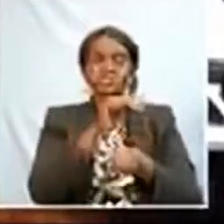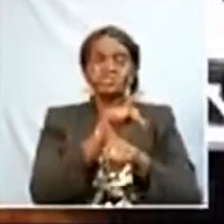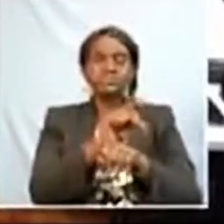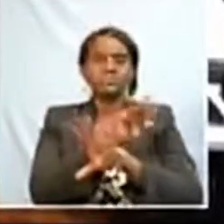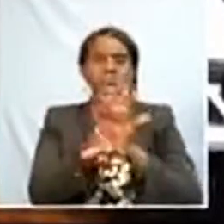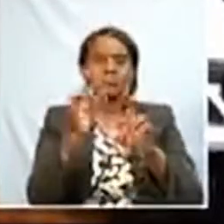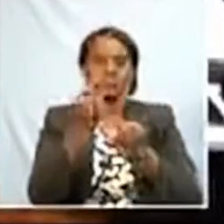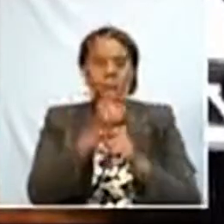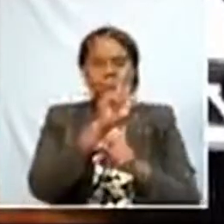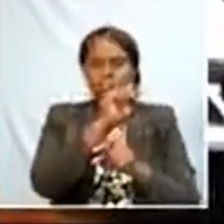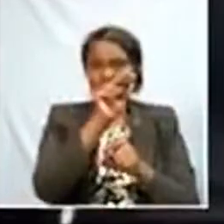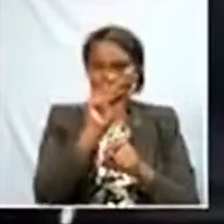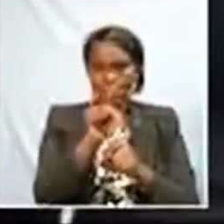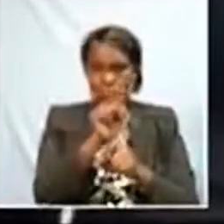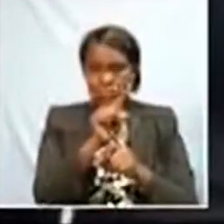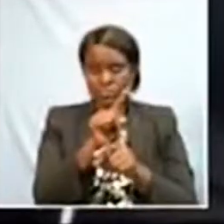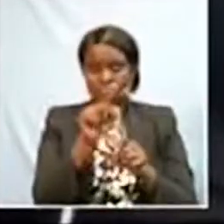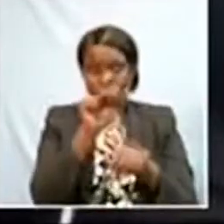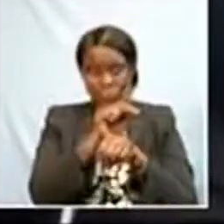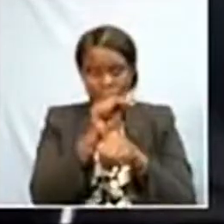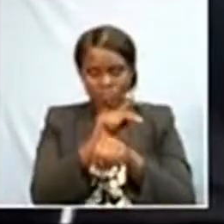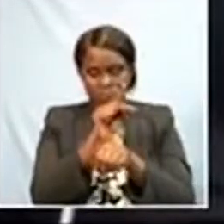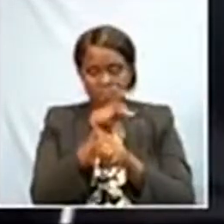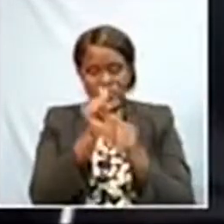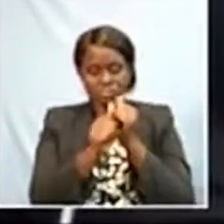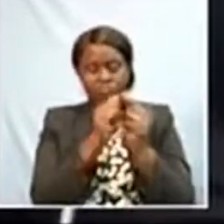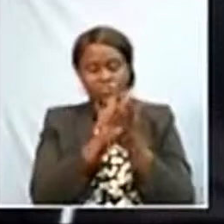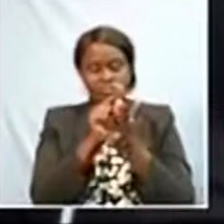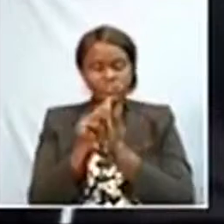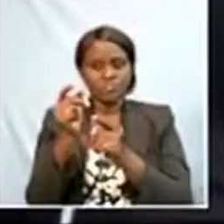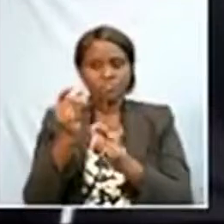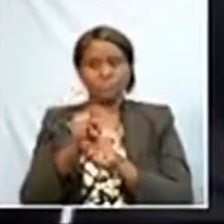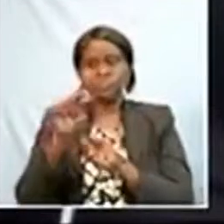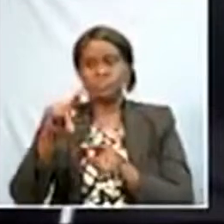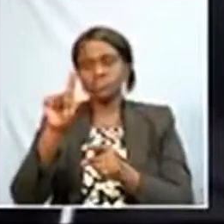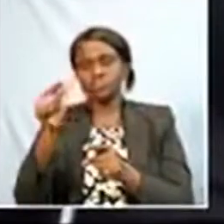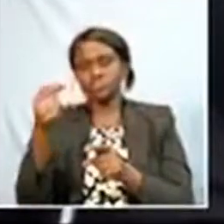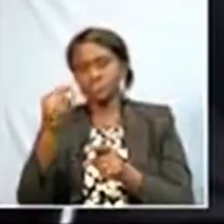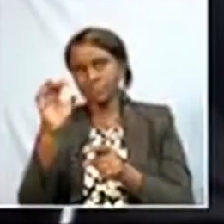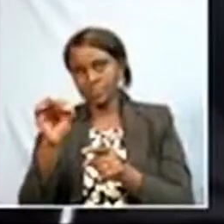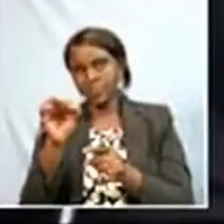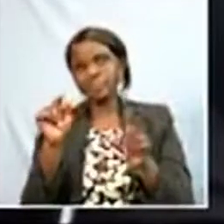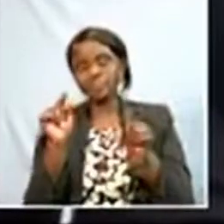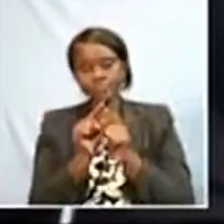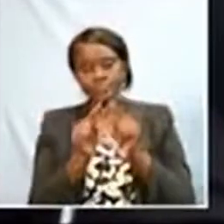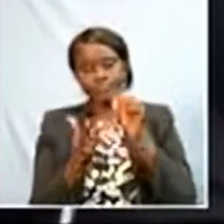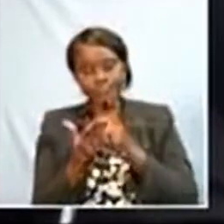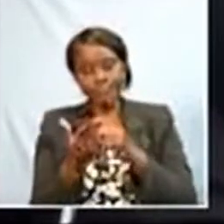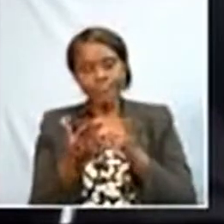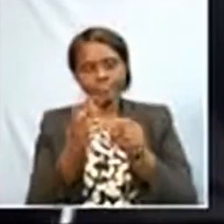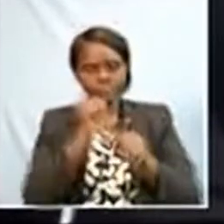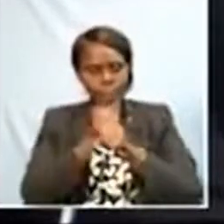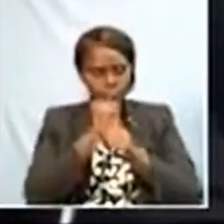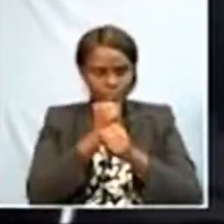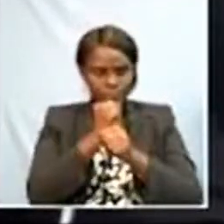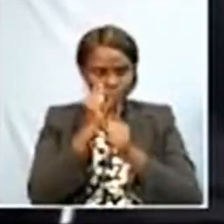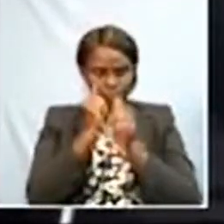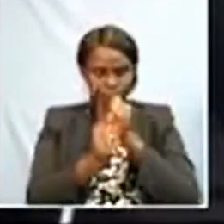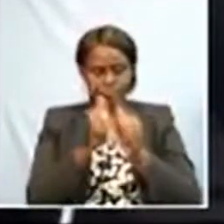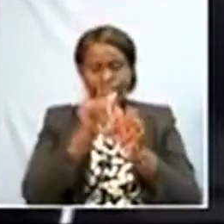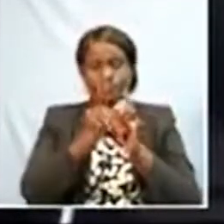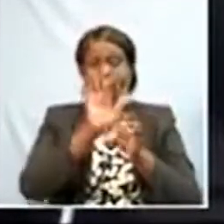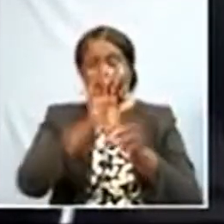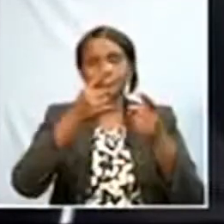out of 22 projects that are approved by PLGO. And work that is in